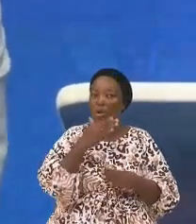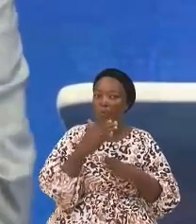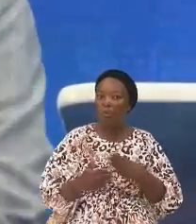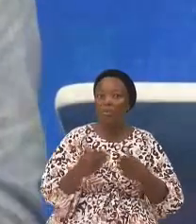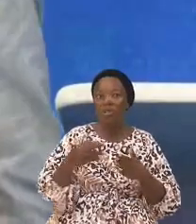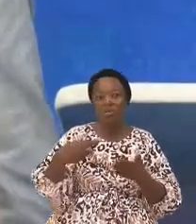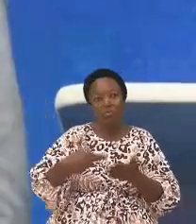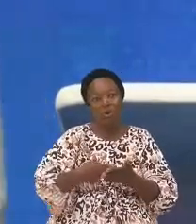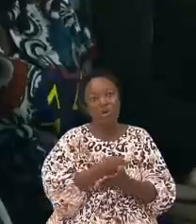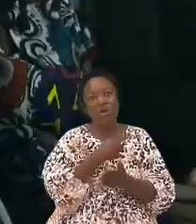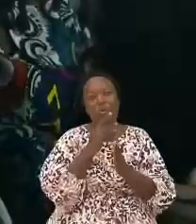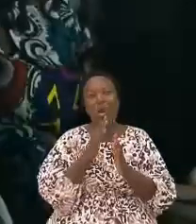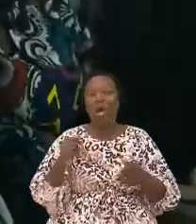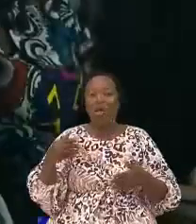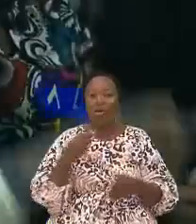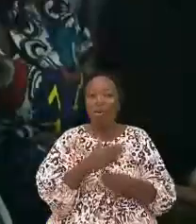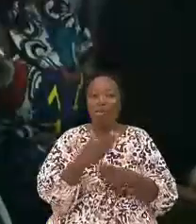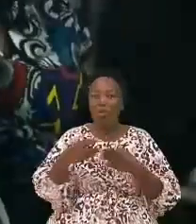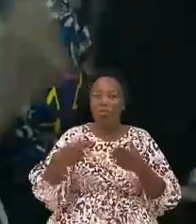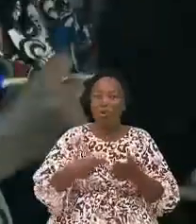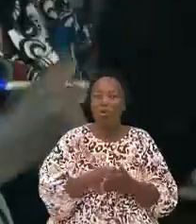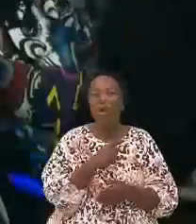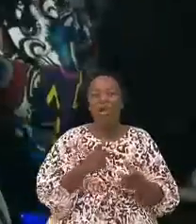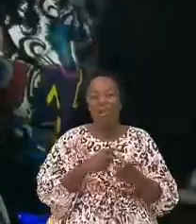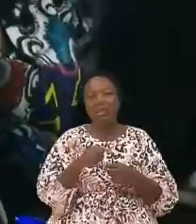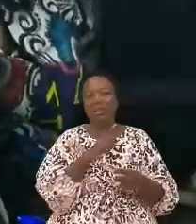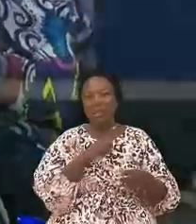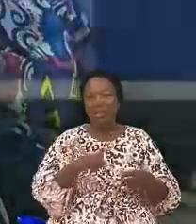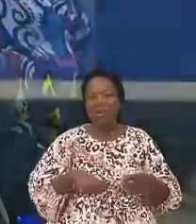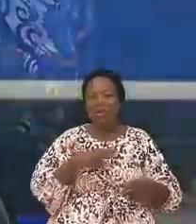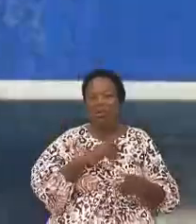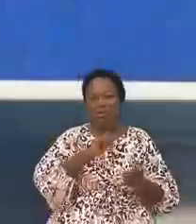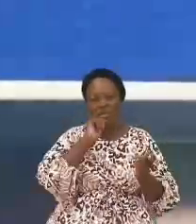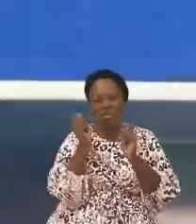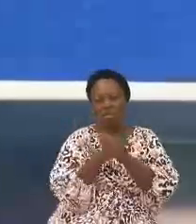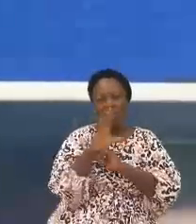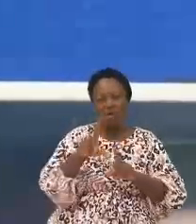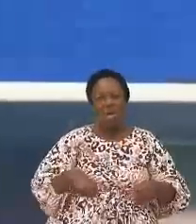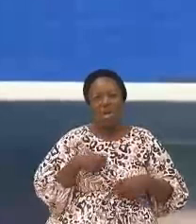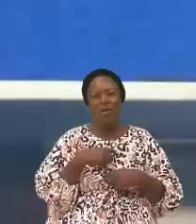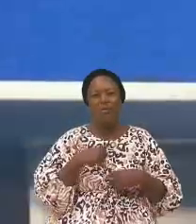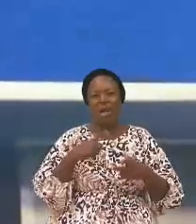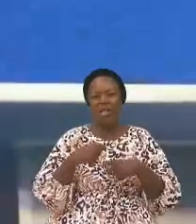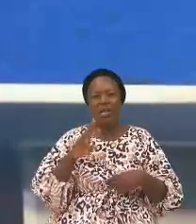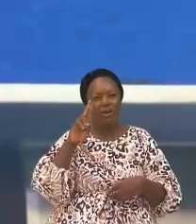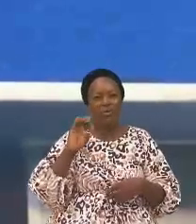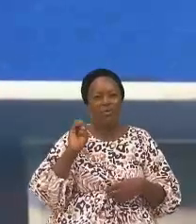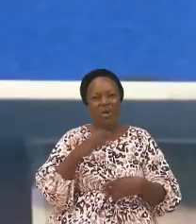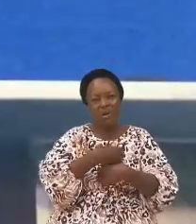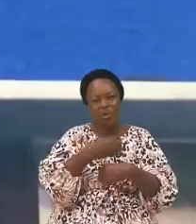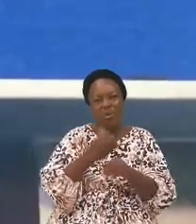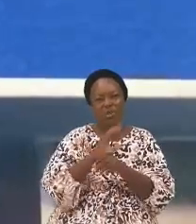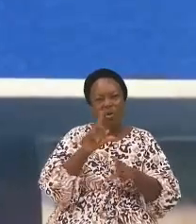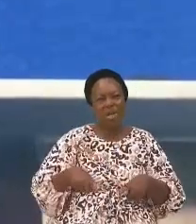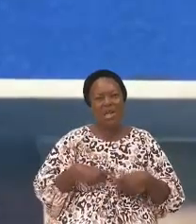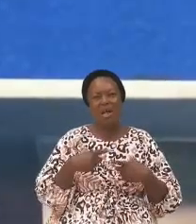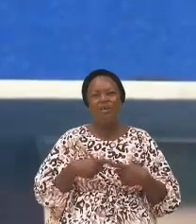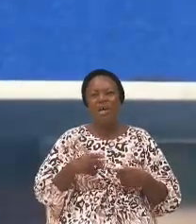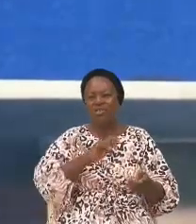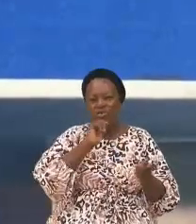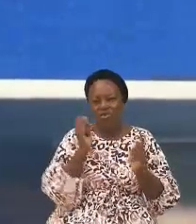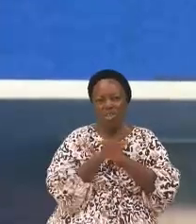life in Jesus' name. Total renewal, total renewal. The Lord will reform your